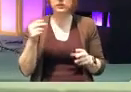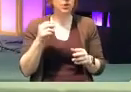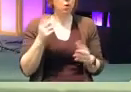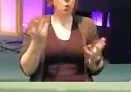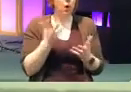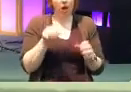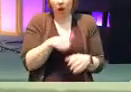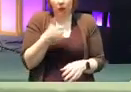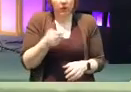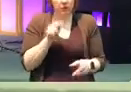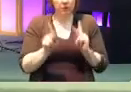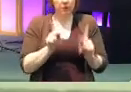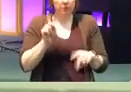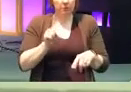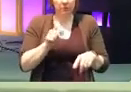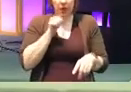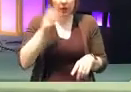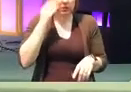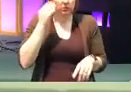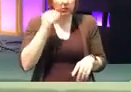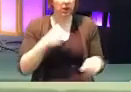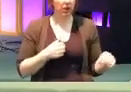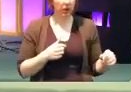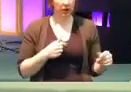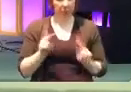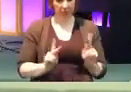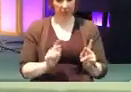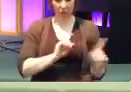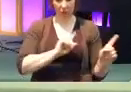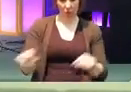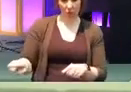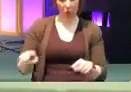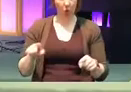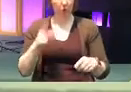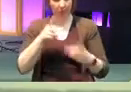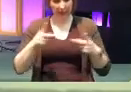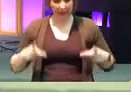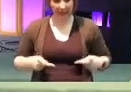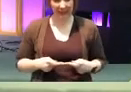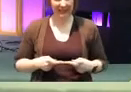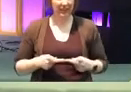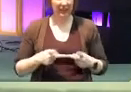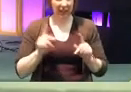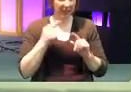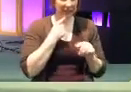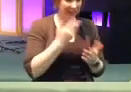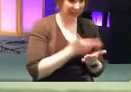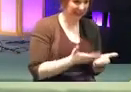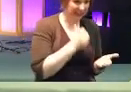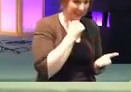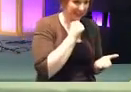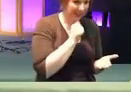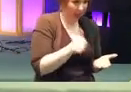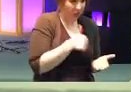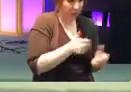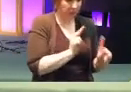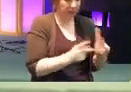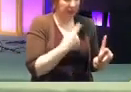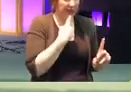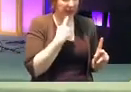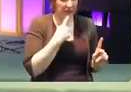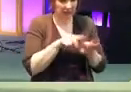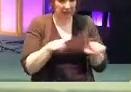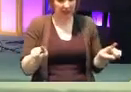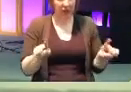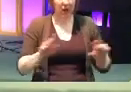not. They go places that others do not. They say things that others do not. There's a different